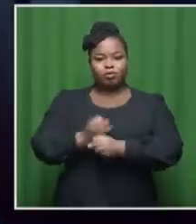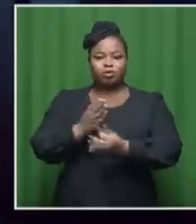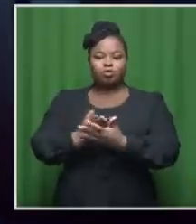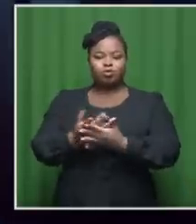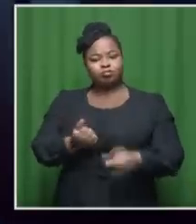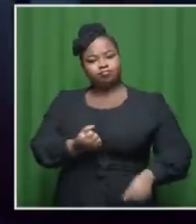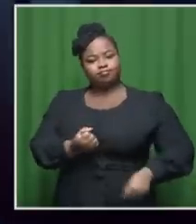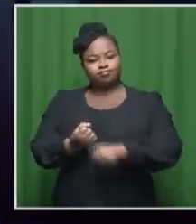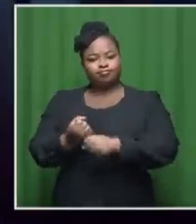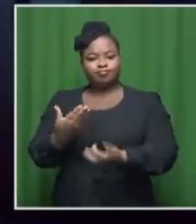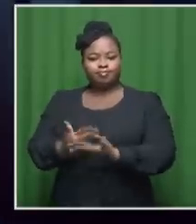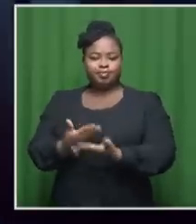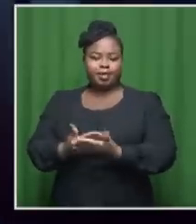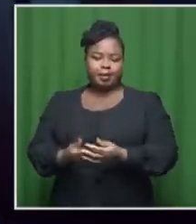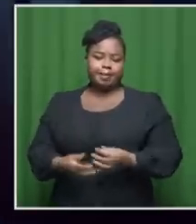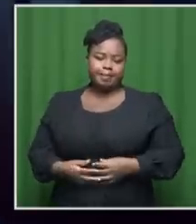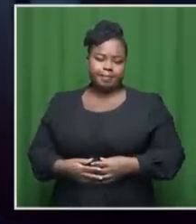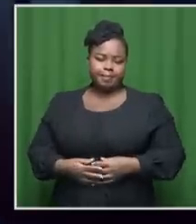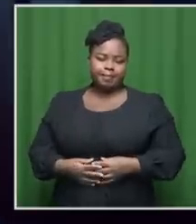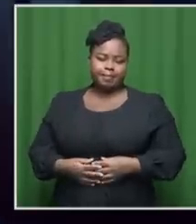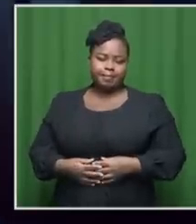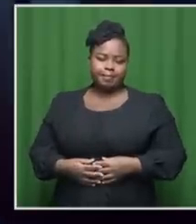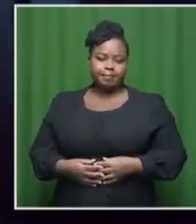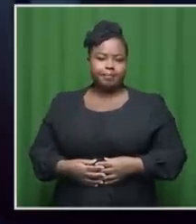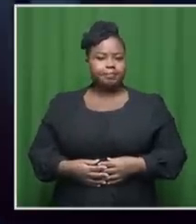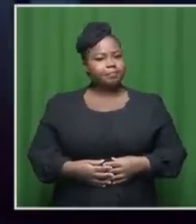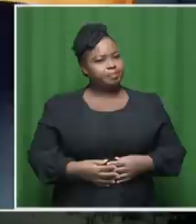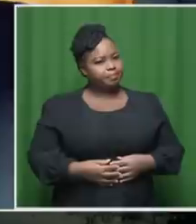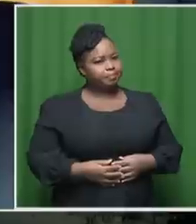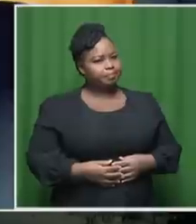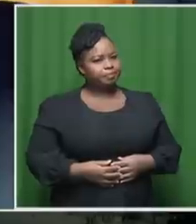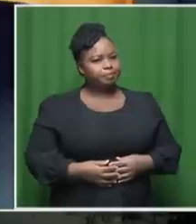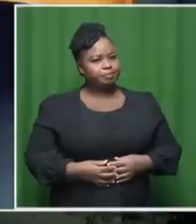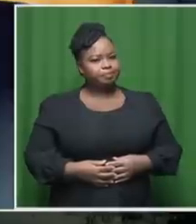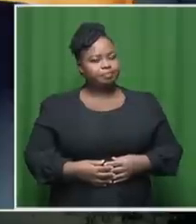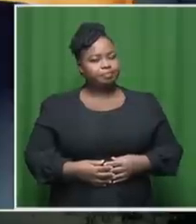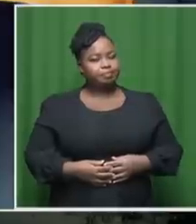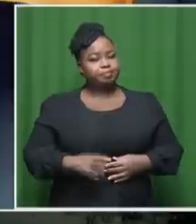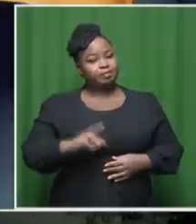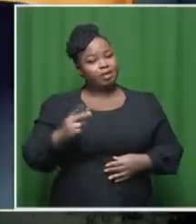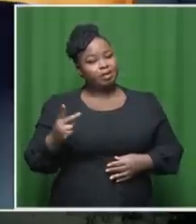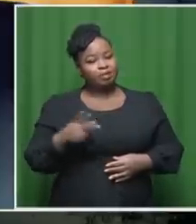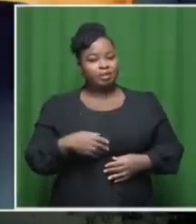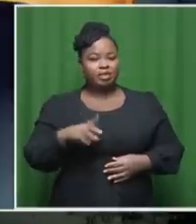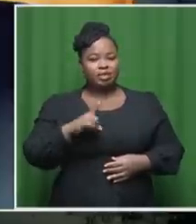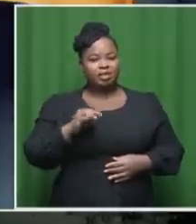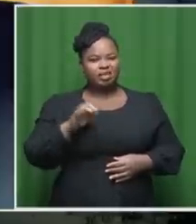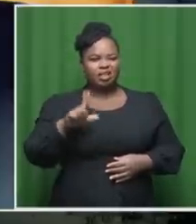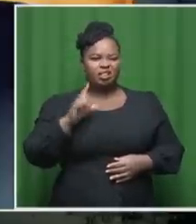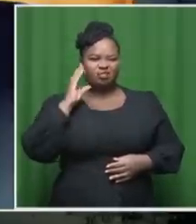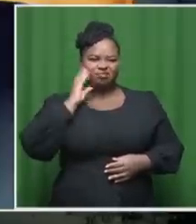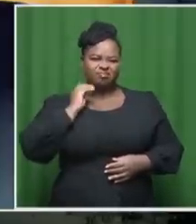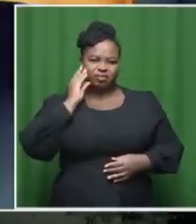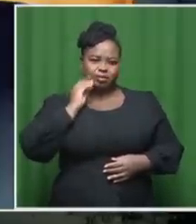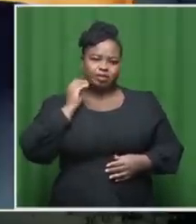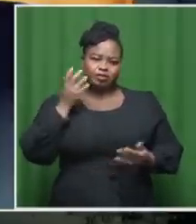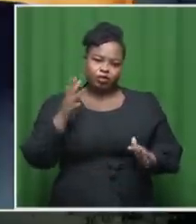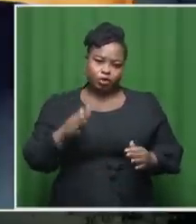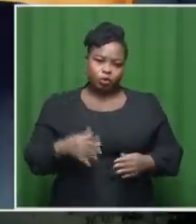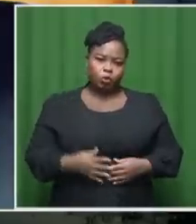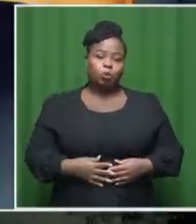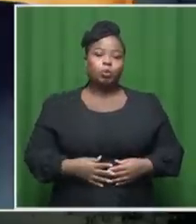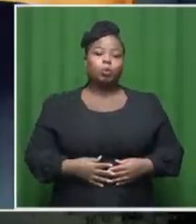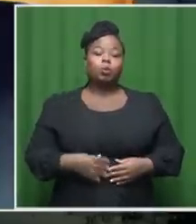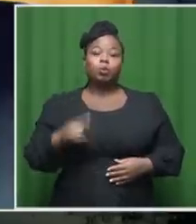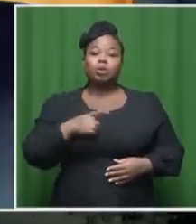support them in the execution of their mandate. Among the woes that Denel has experienced was, of course, the